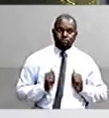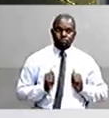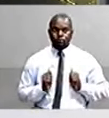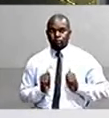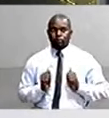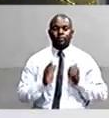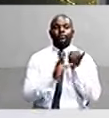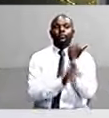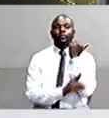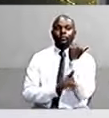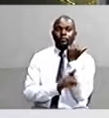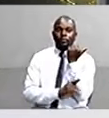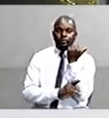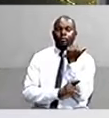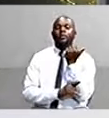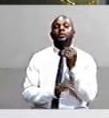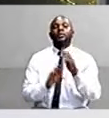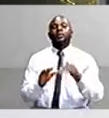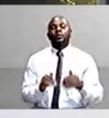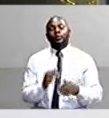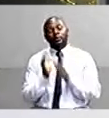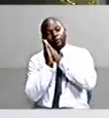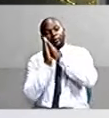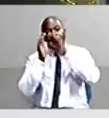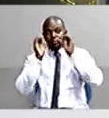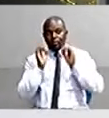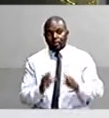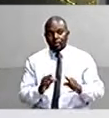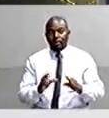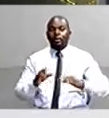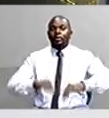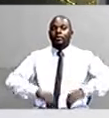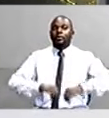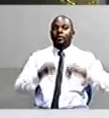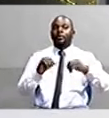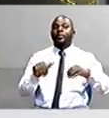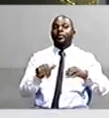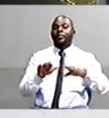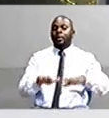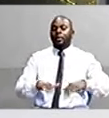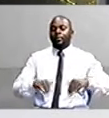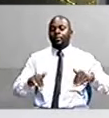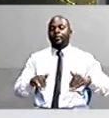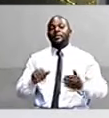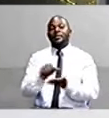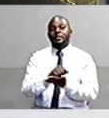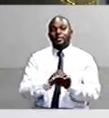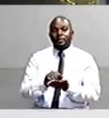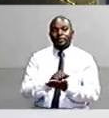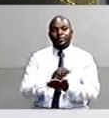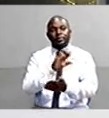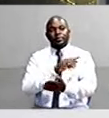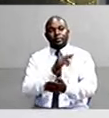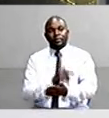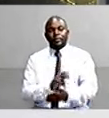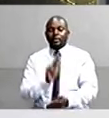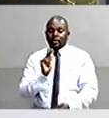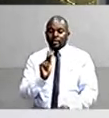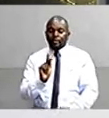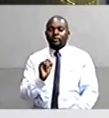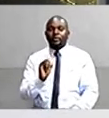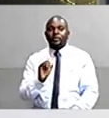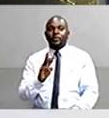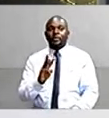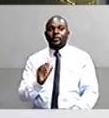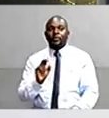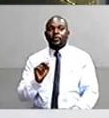of Nabongo sub-county sleepless. The Chairperson Parliamentary Committee on Natural Resources, Kefa Chionuka, underscores the